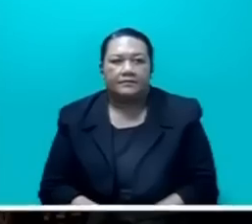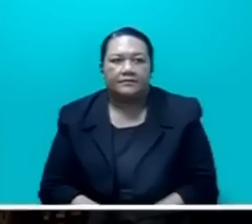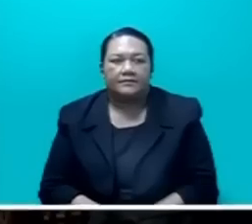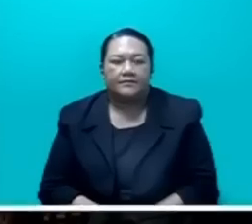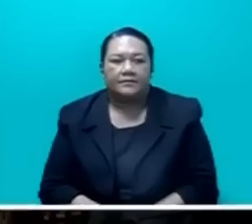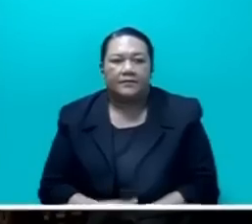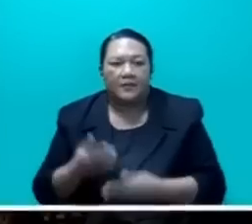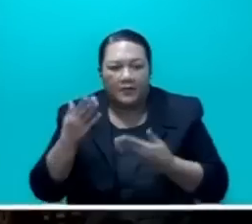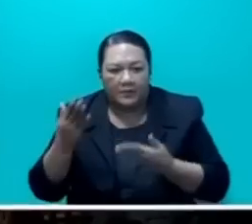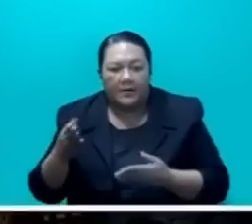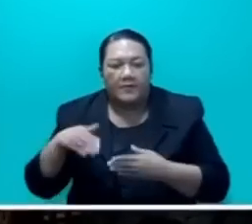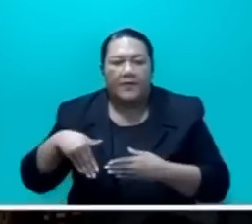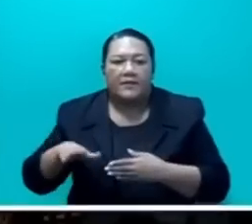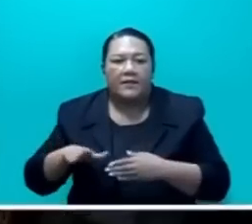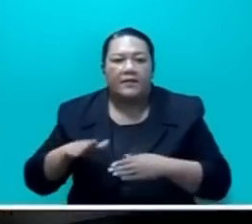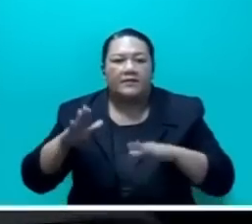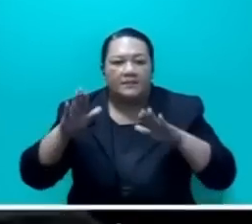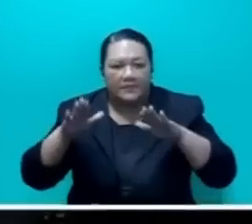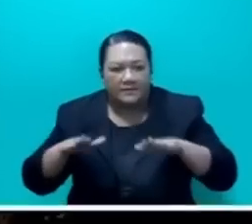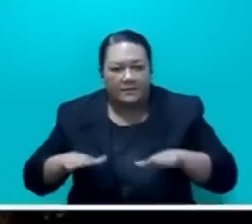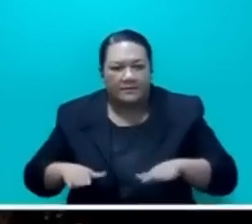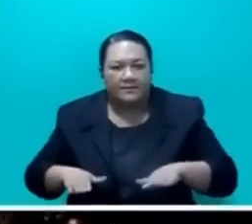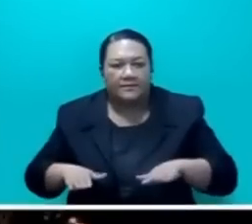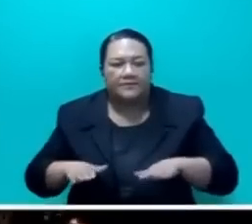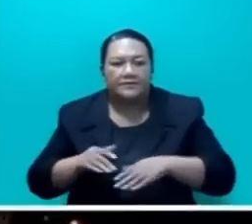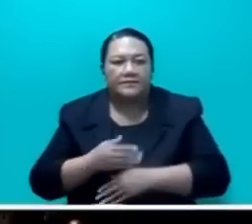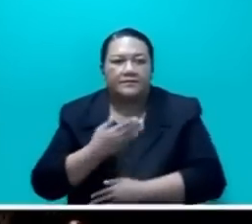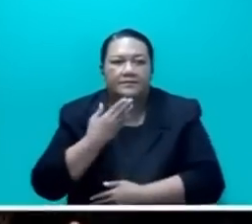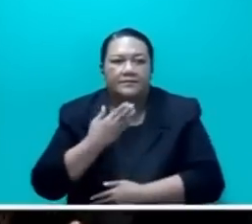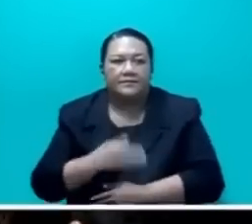Honourable members, please be seated.